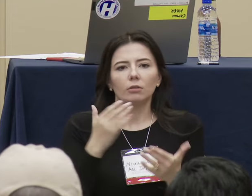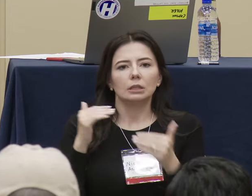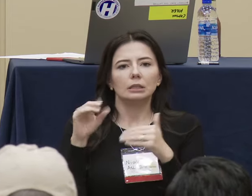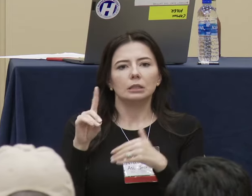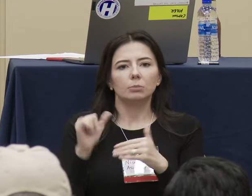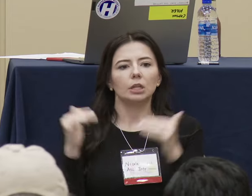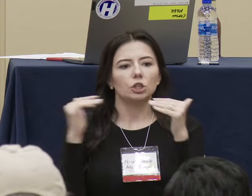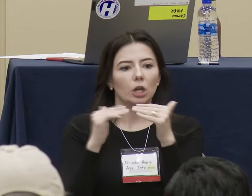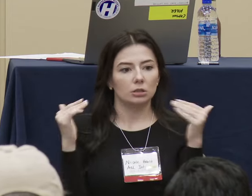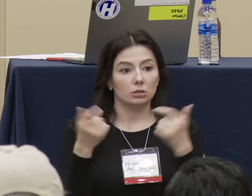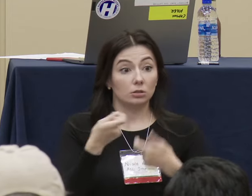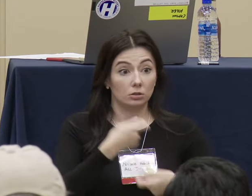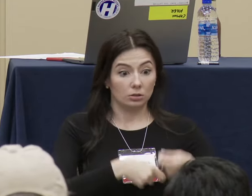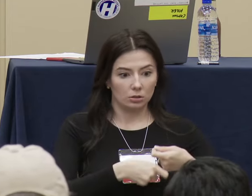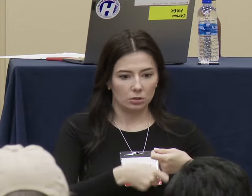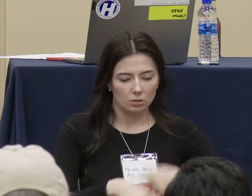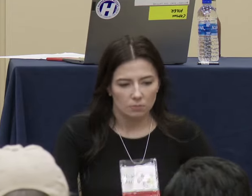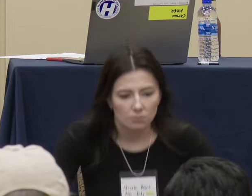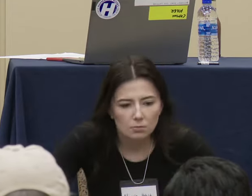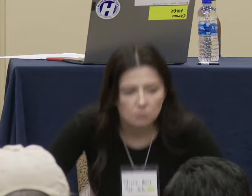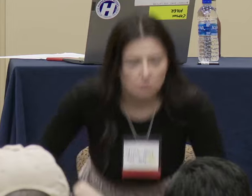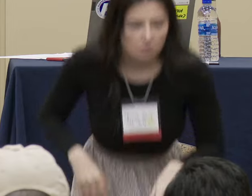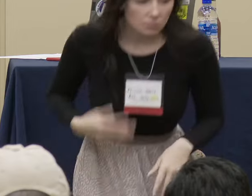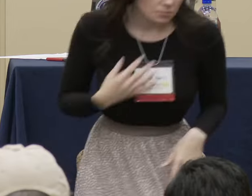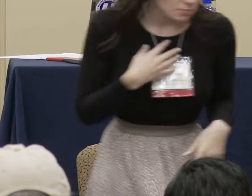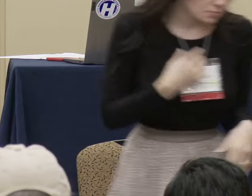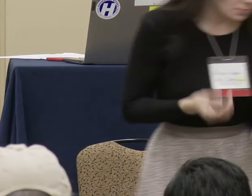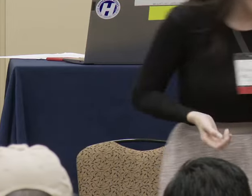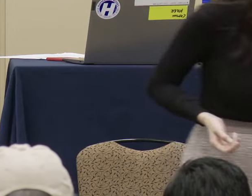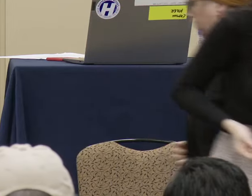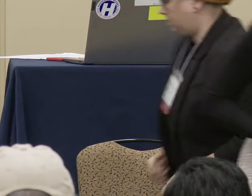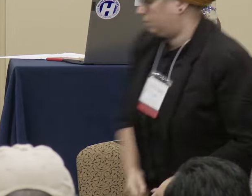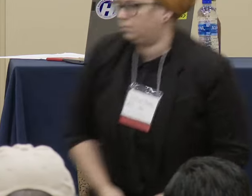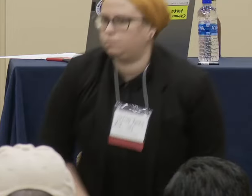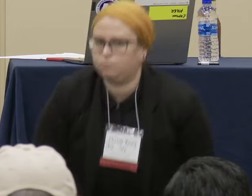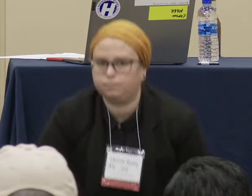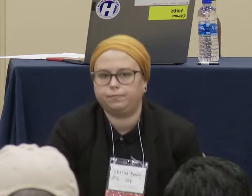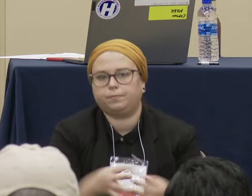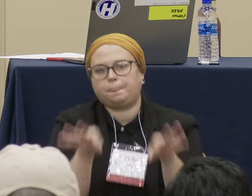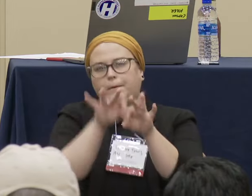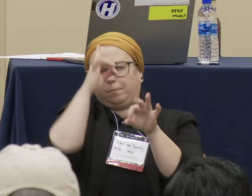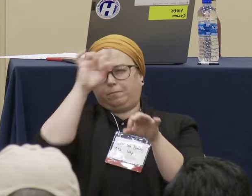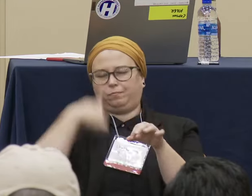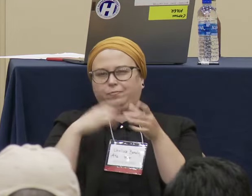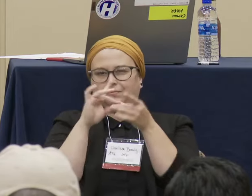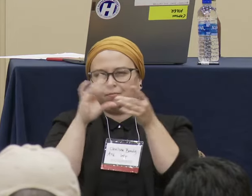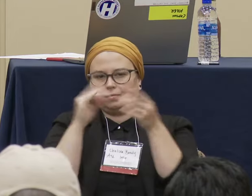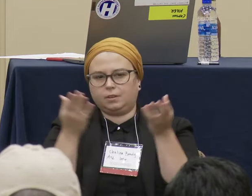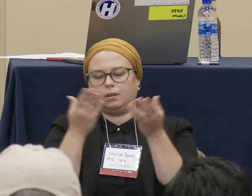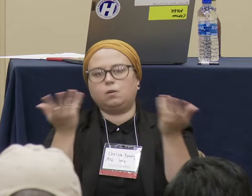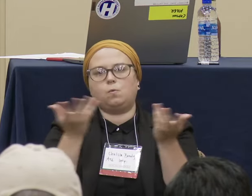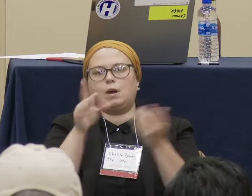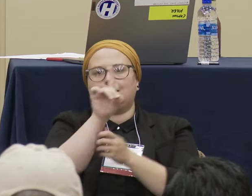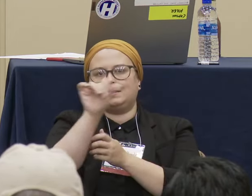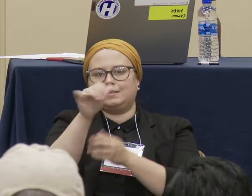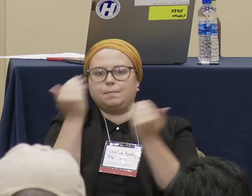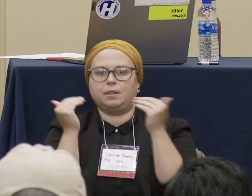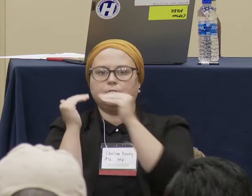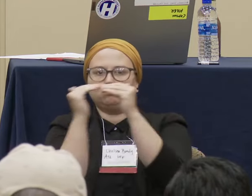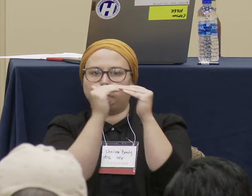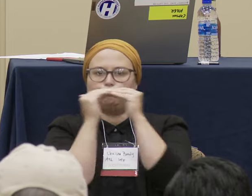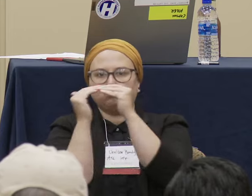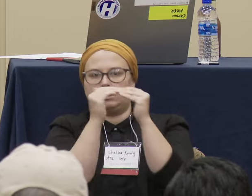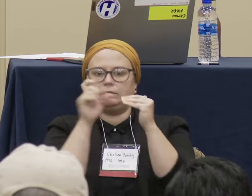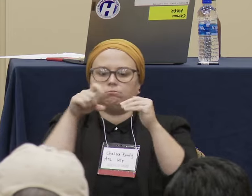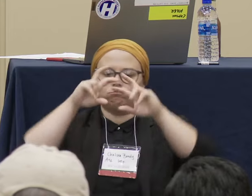The thing that's really important for me to say that here is that disability justice brings to our analysis of